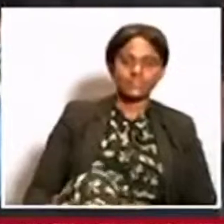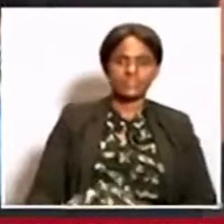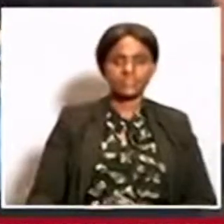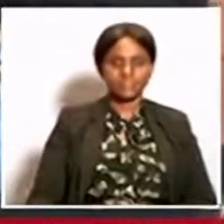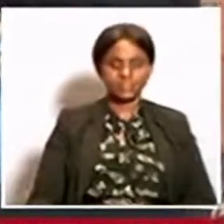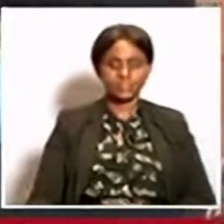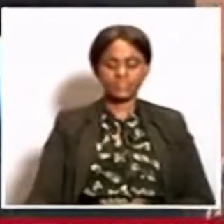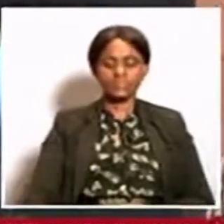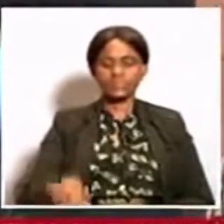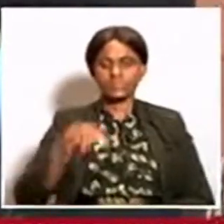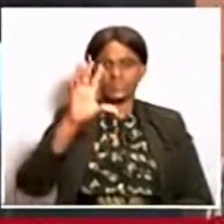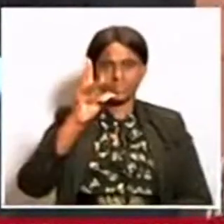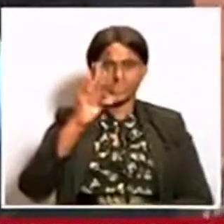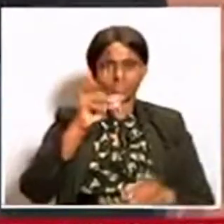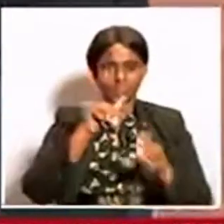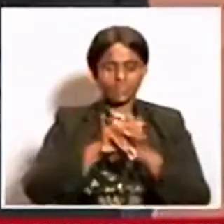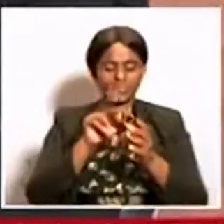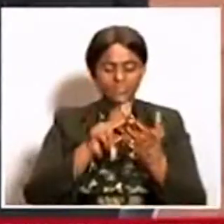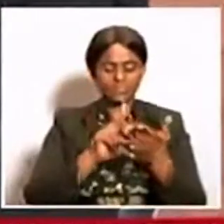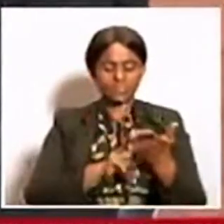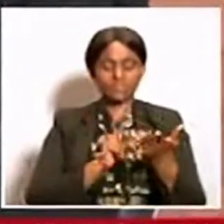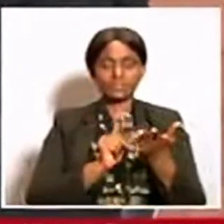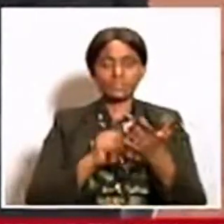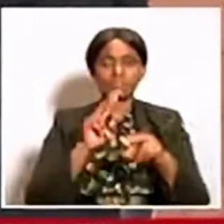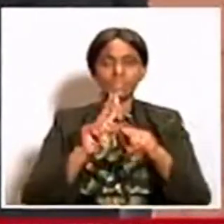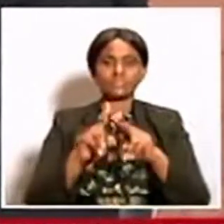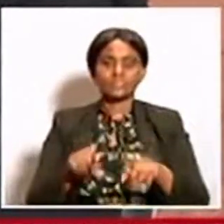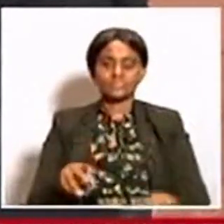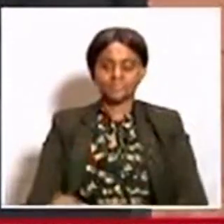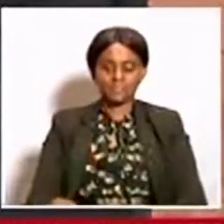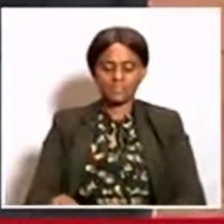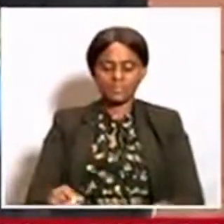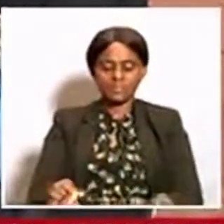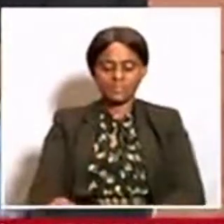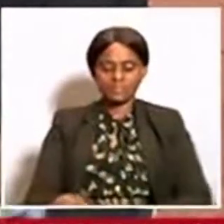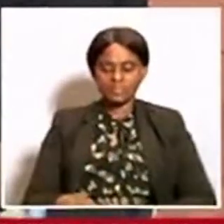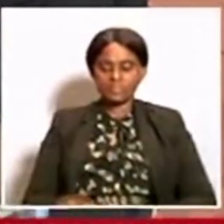Page 16 of the report. Yes, Chair.